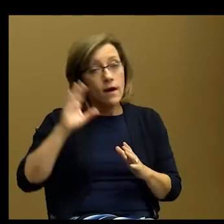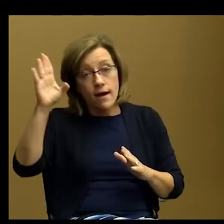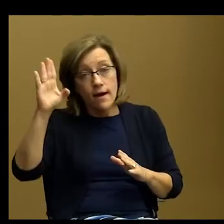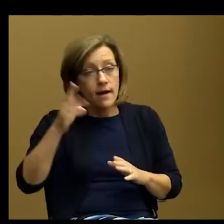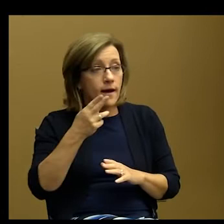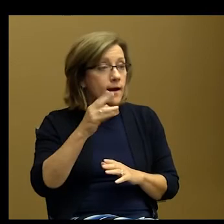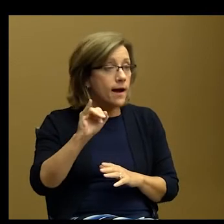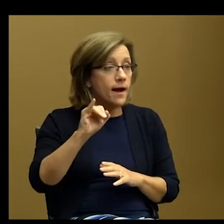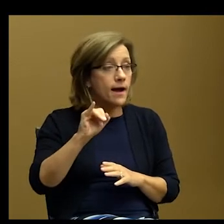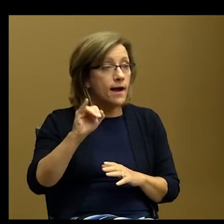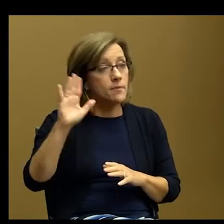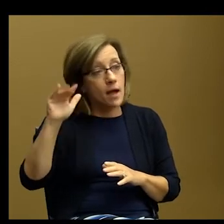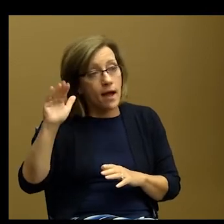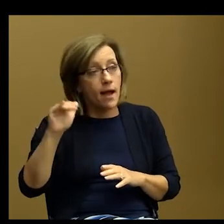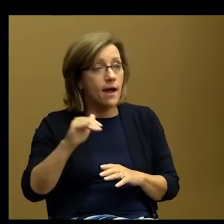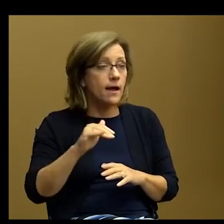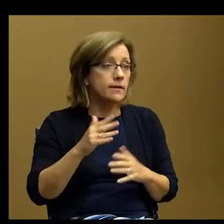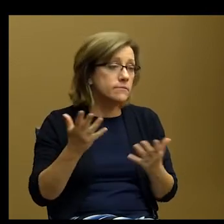mama, those things.